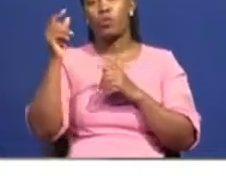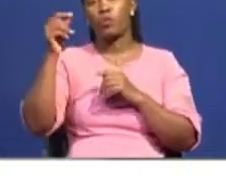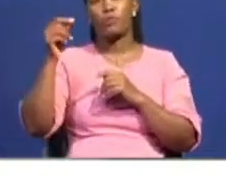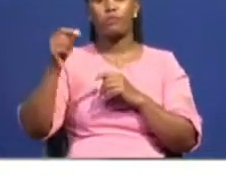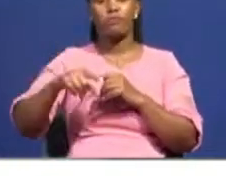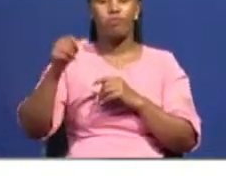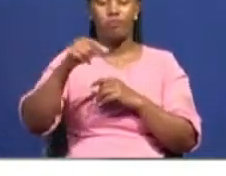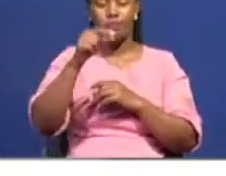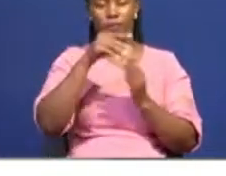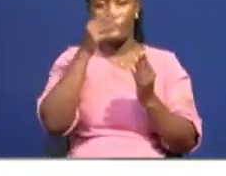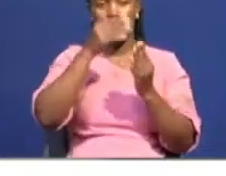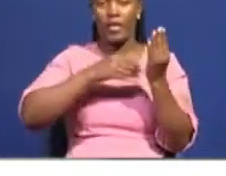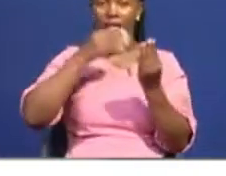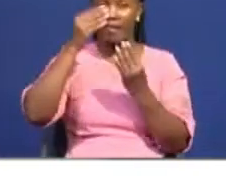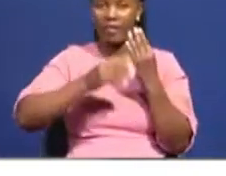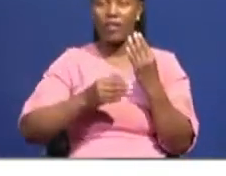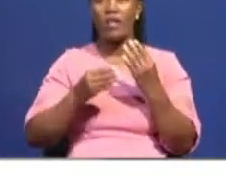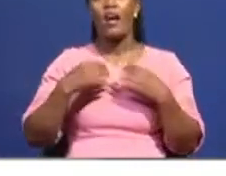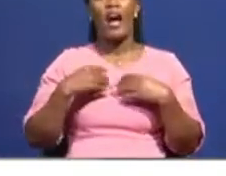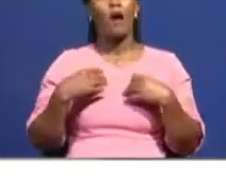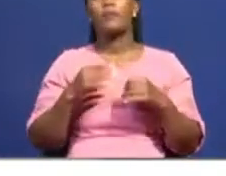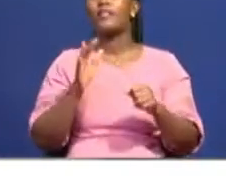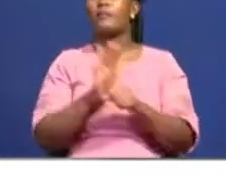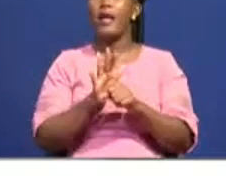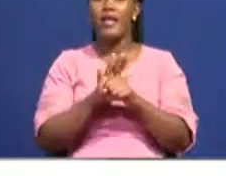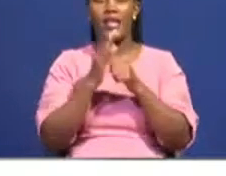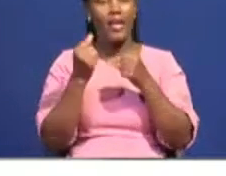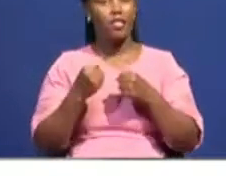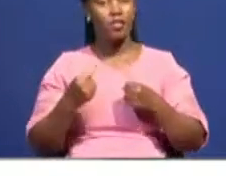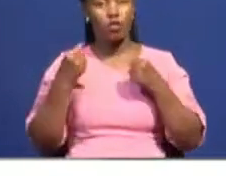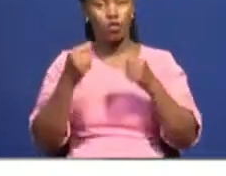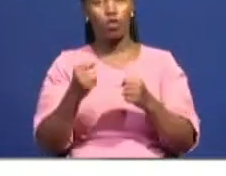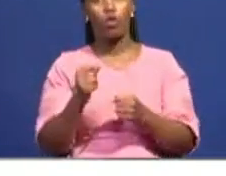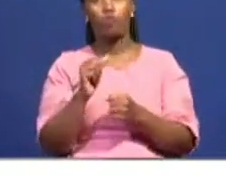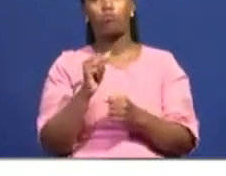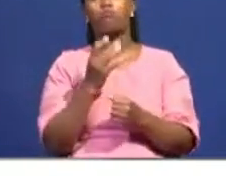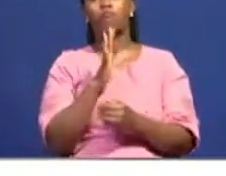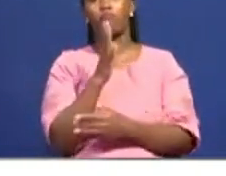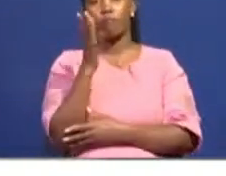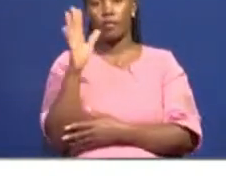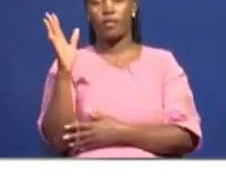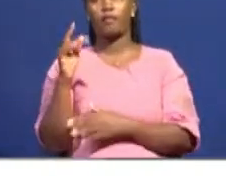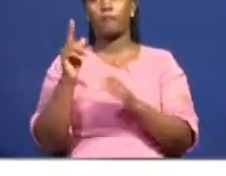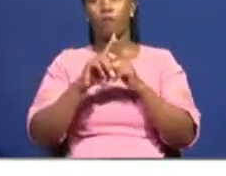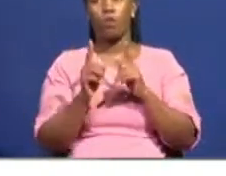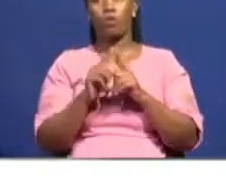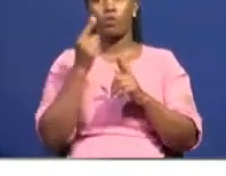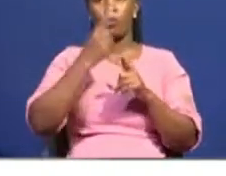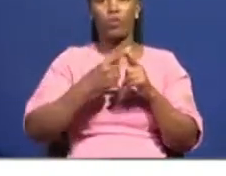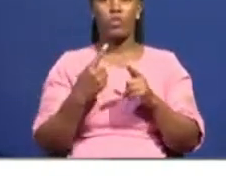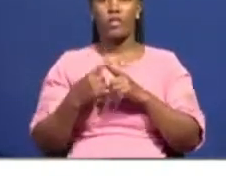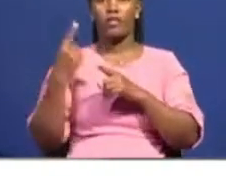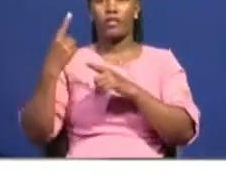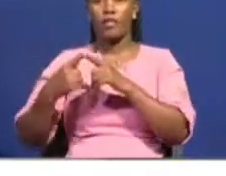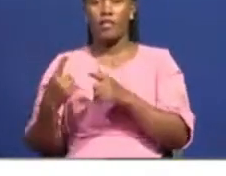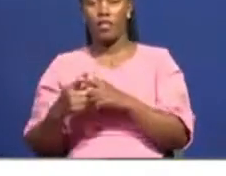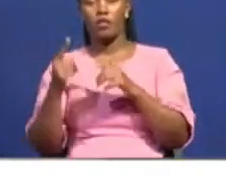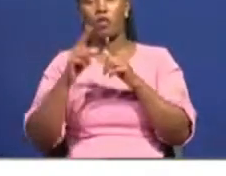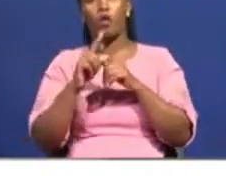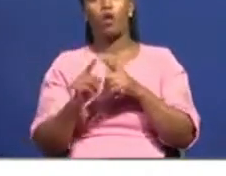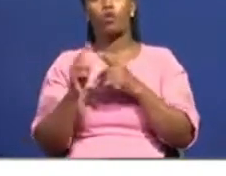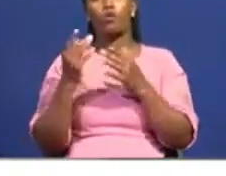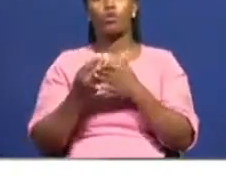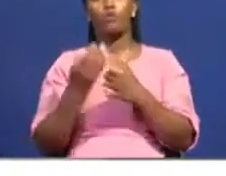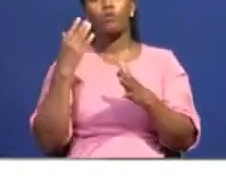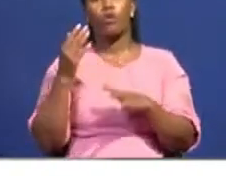in Kitare, and they are still standing. So you plant such trees, you should be rewarded. And every year, even before you start harvesting, you should be